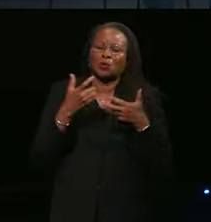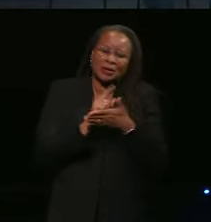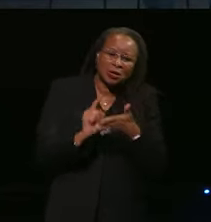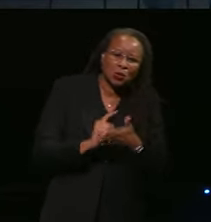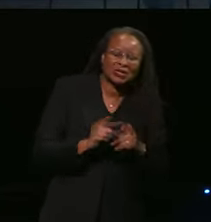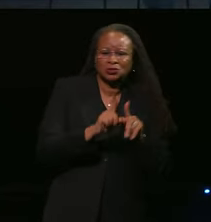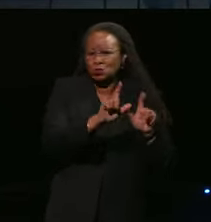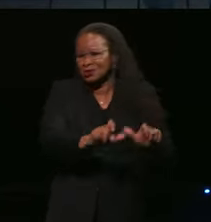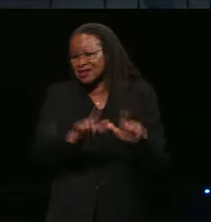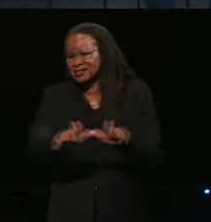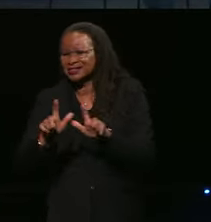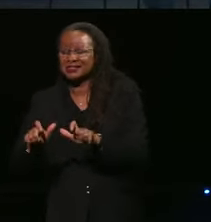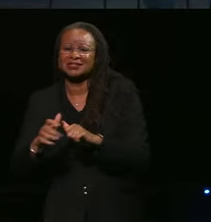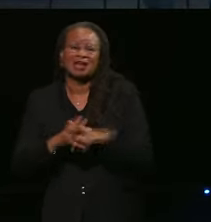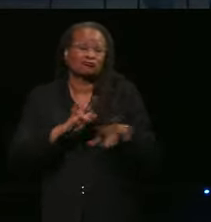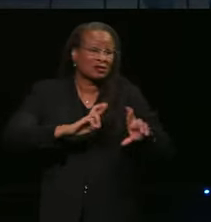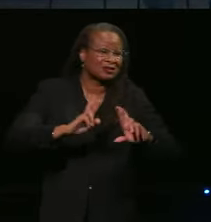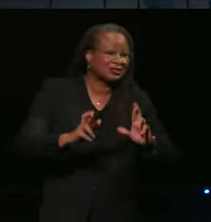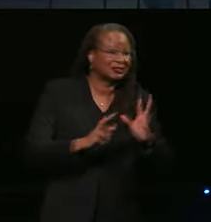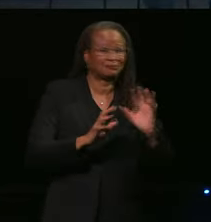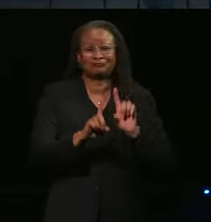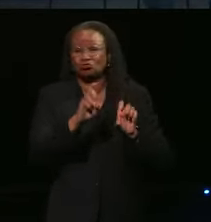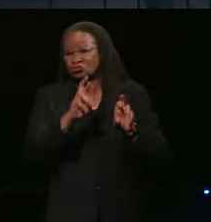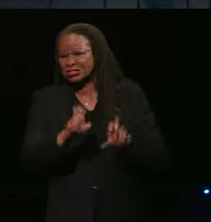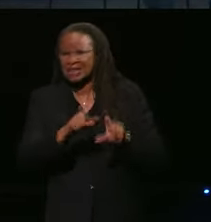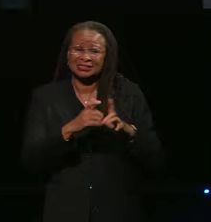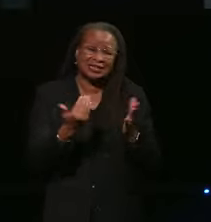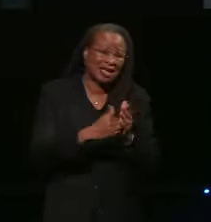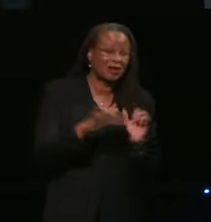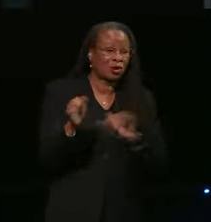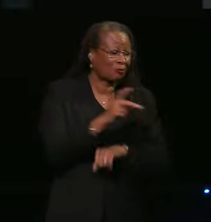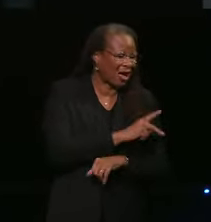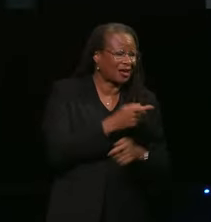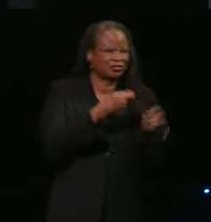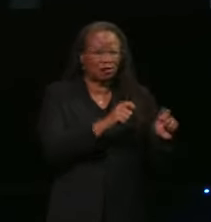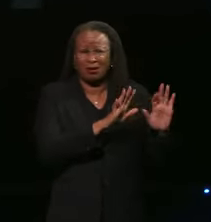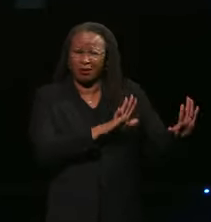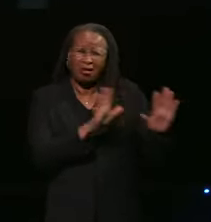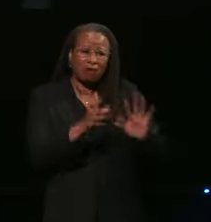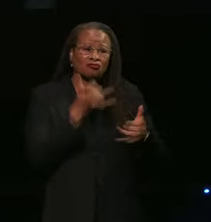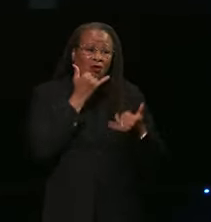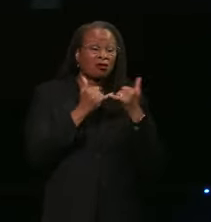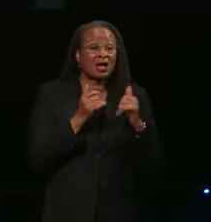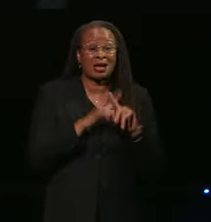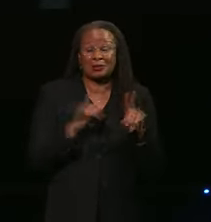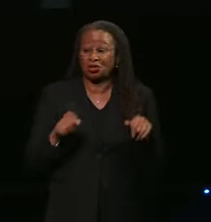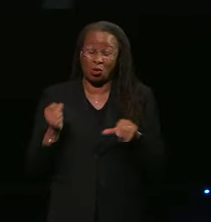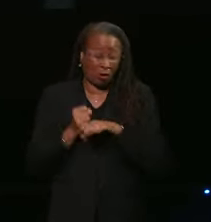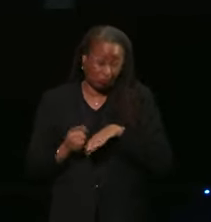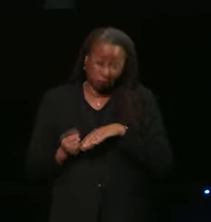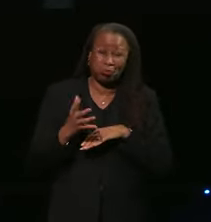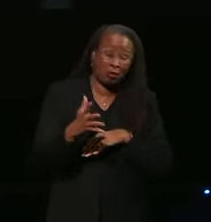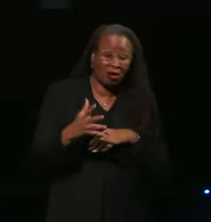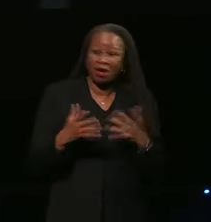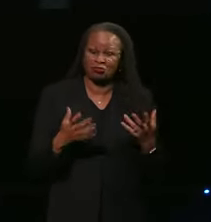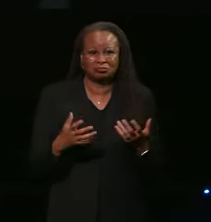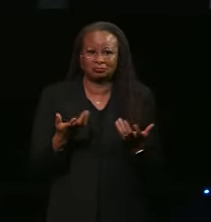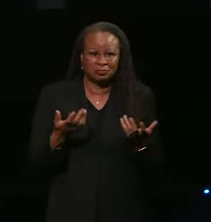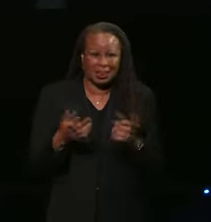to test, and as we were discussing, you know, and retest, and you guys basically were like, you're shot out of a cannon. So,